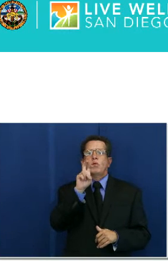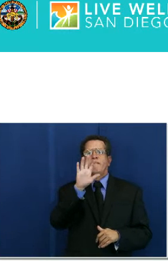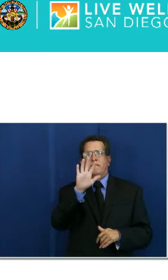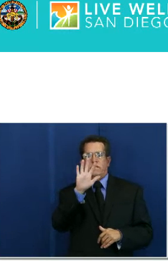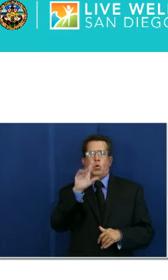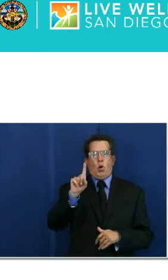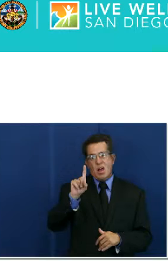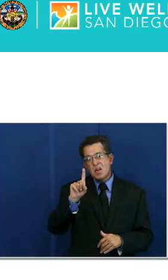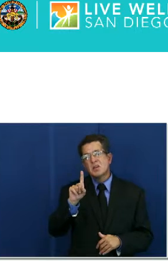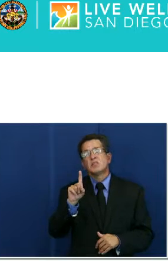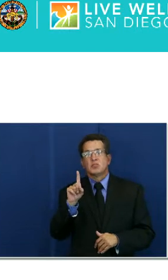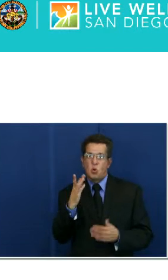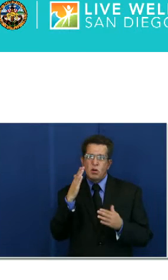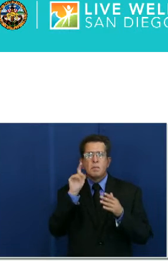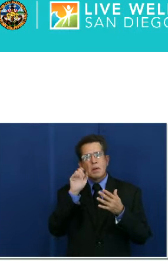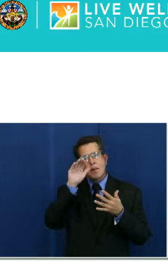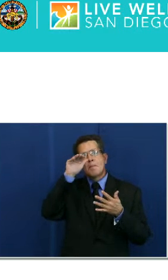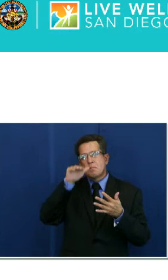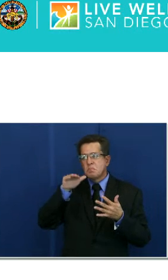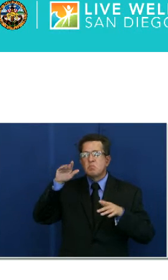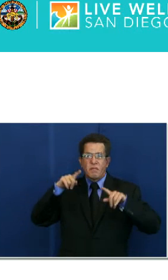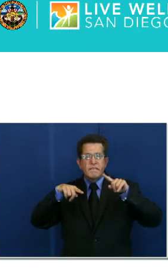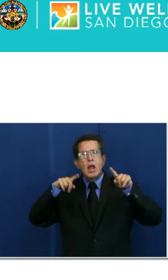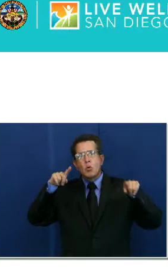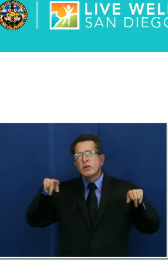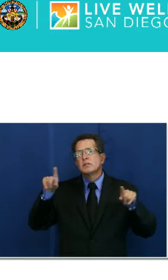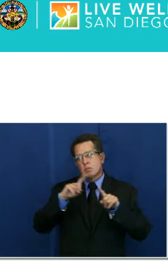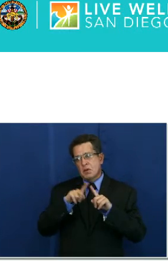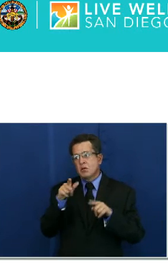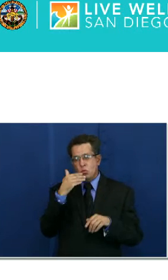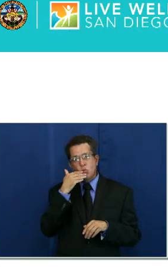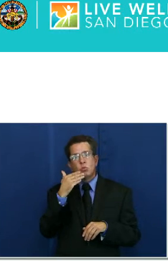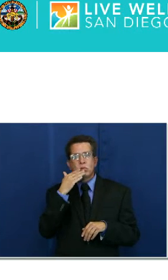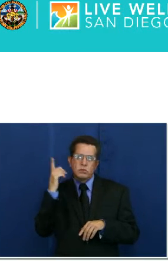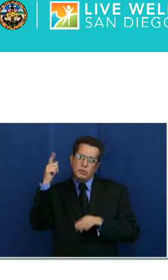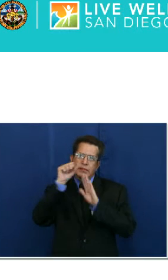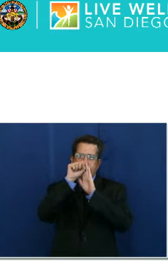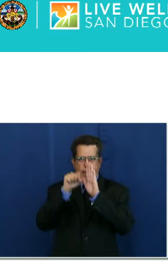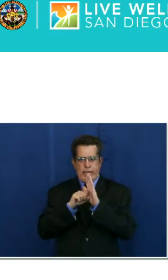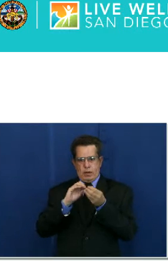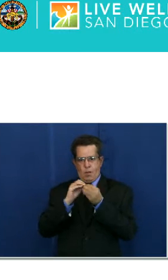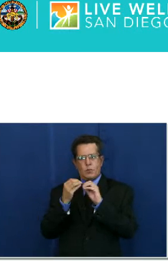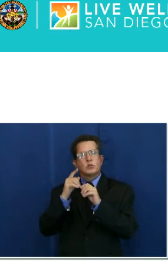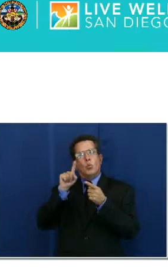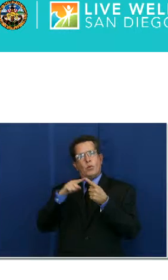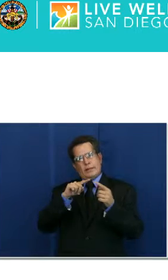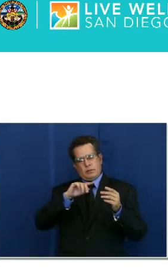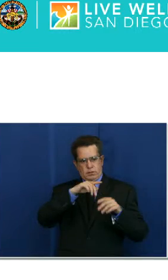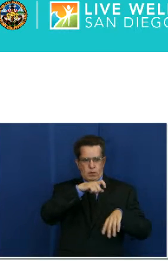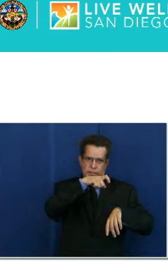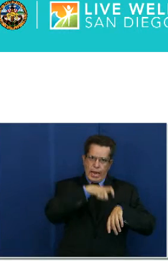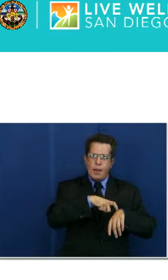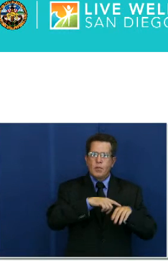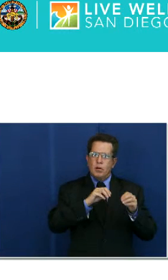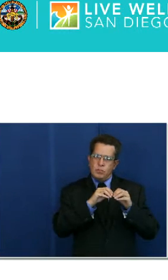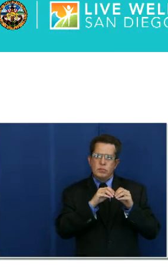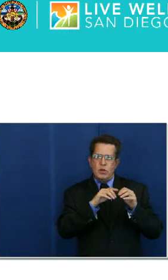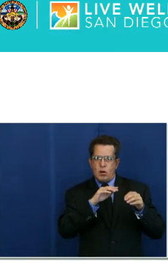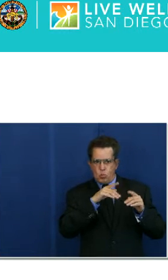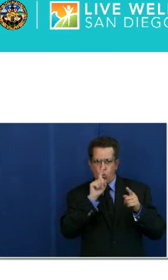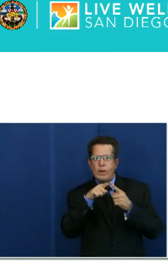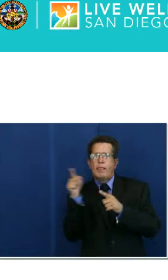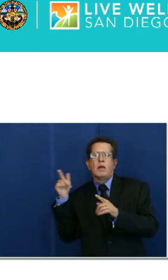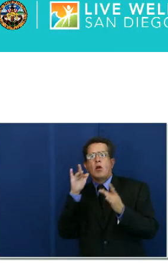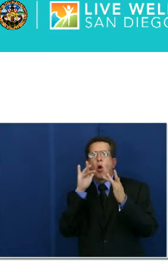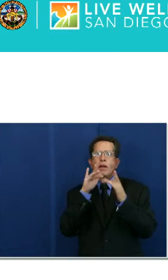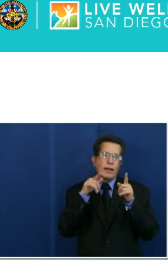day-to-day variance in terms of the numbers, but again, the state numbers are based on date of illness onset, so these individuals are contacted. When